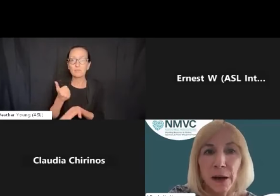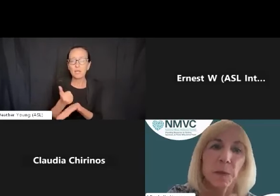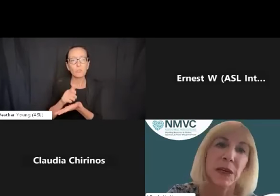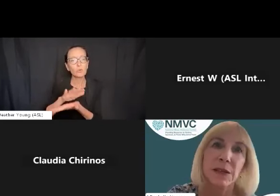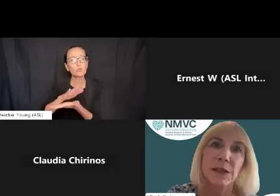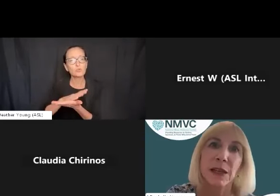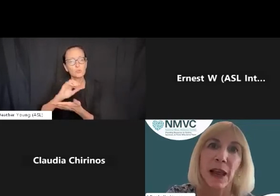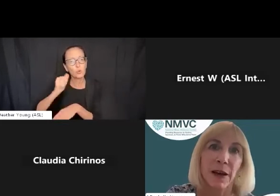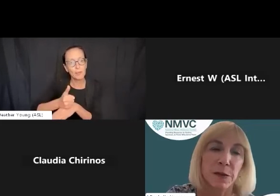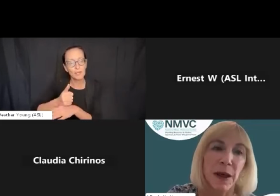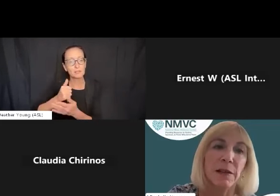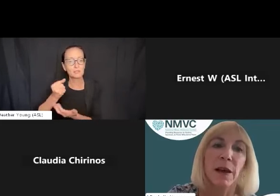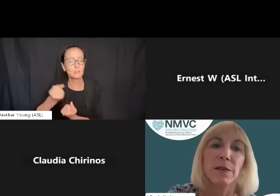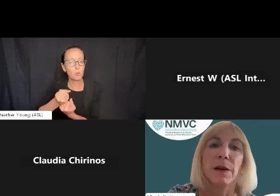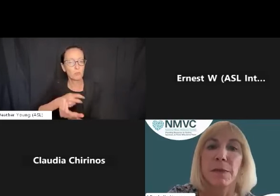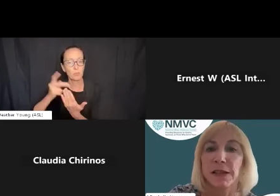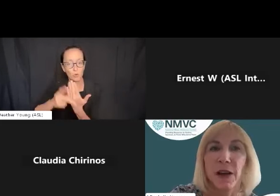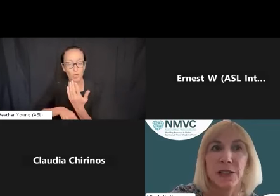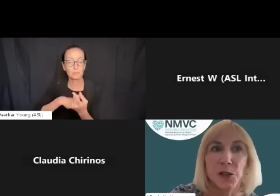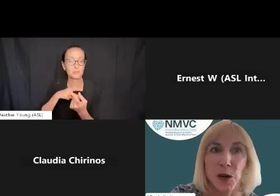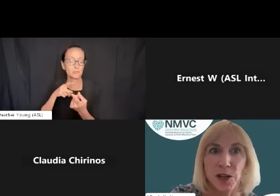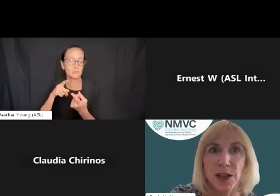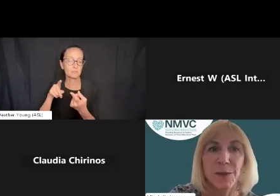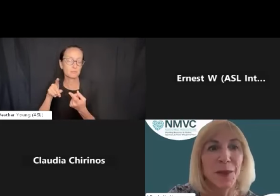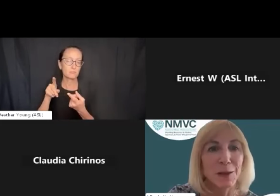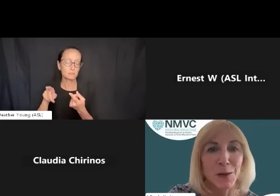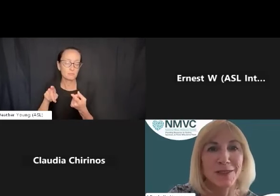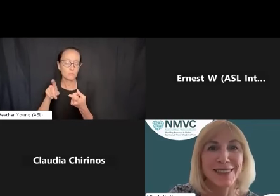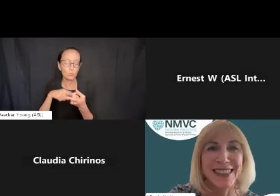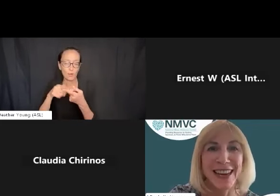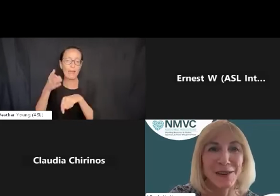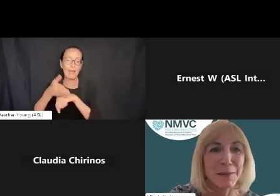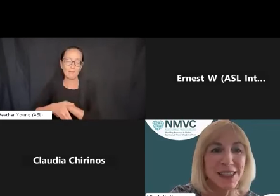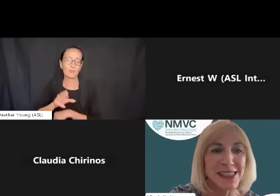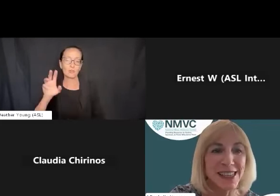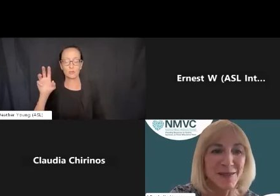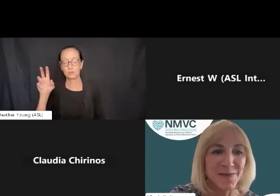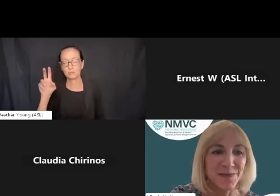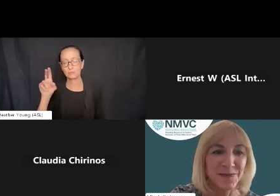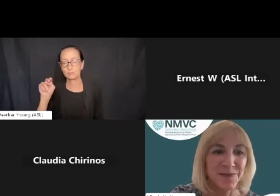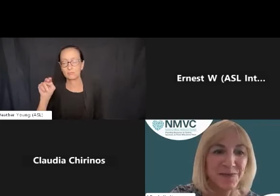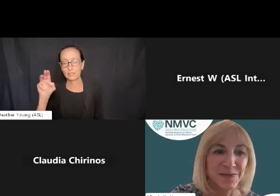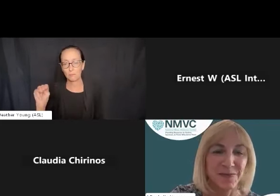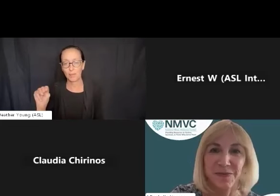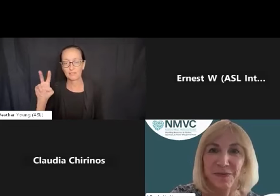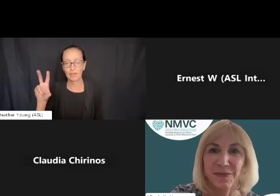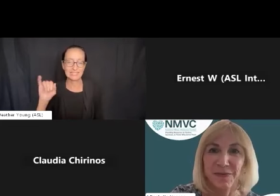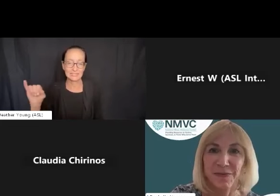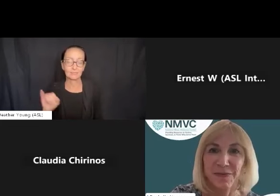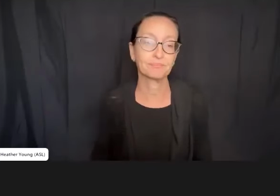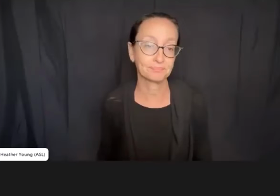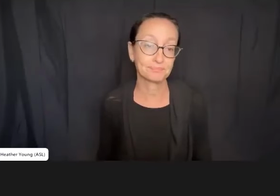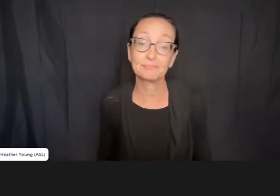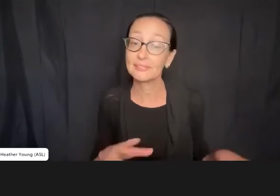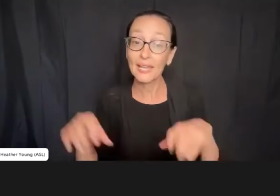to help kids in the aftermath of a mass violence tragedy. So take it away, Melissa. Great. Thank you so